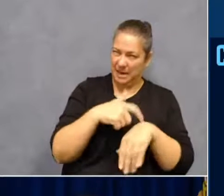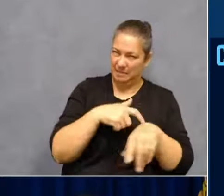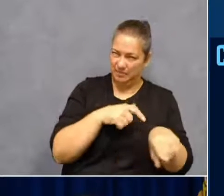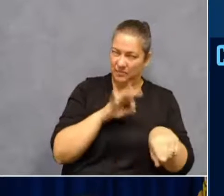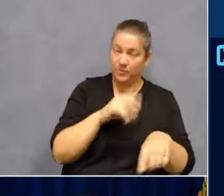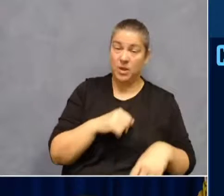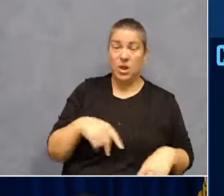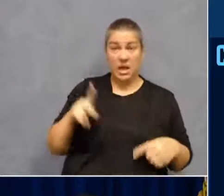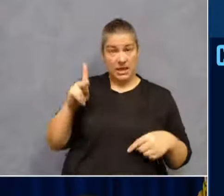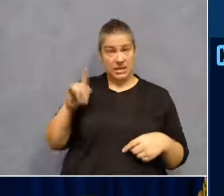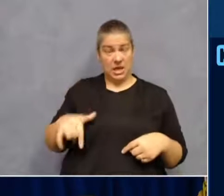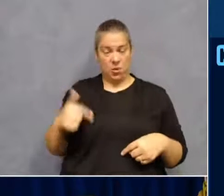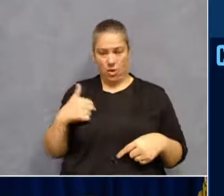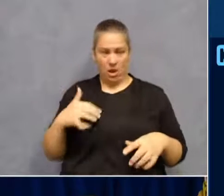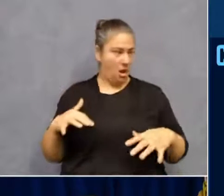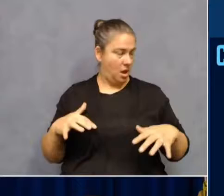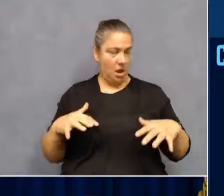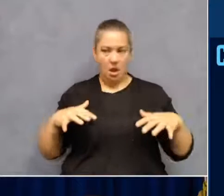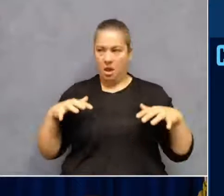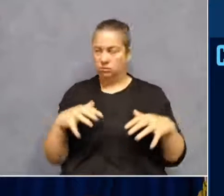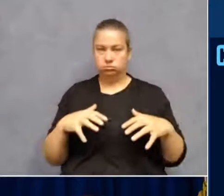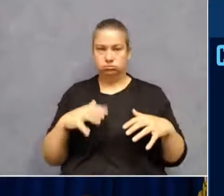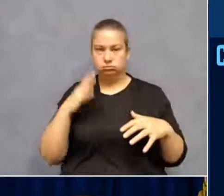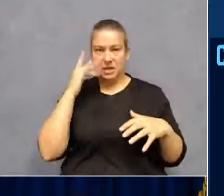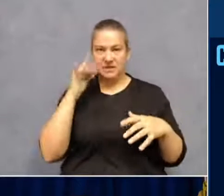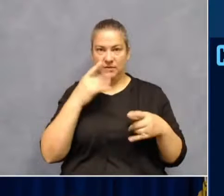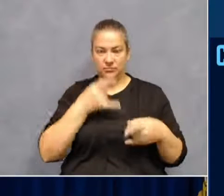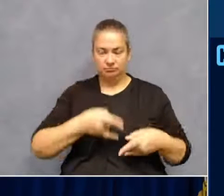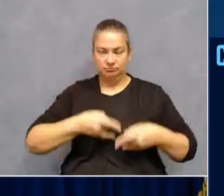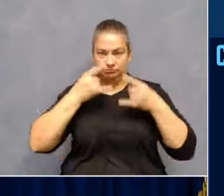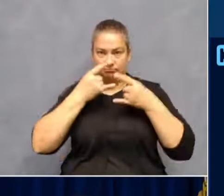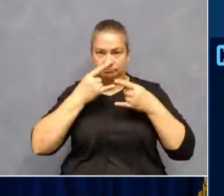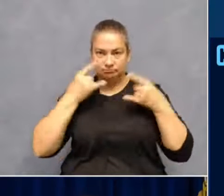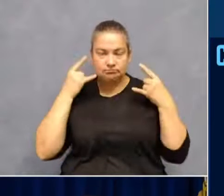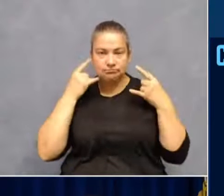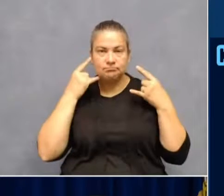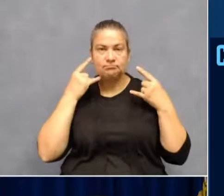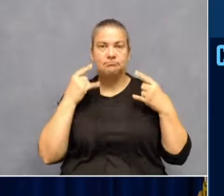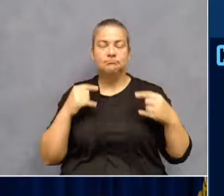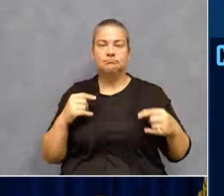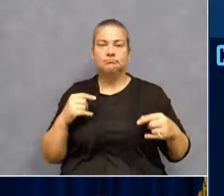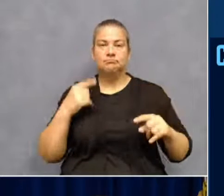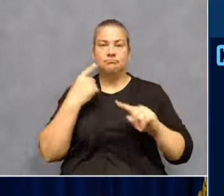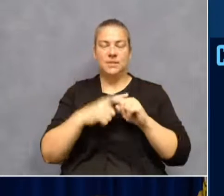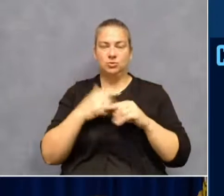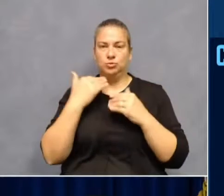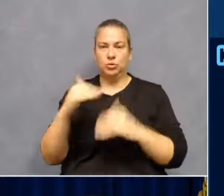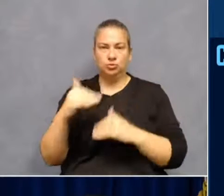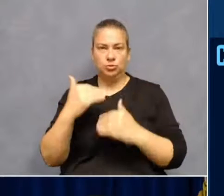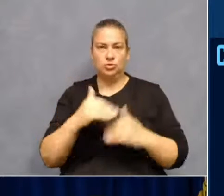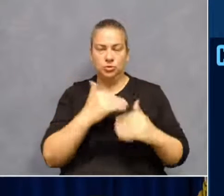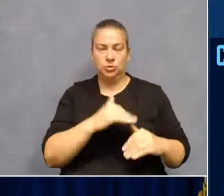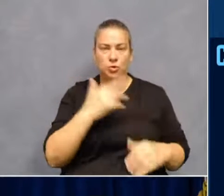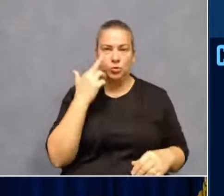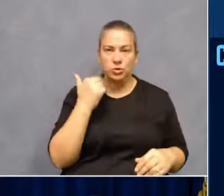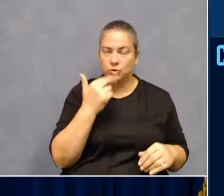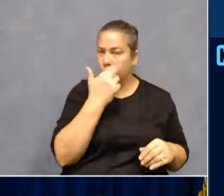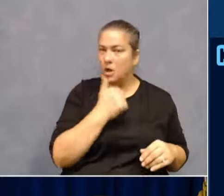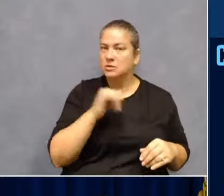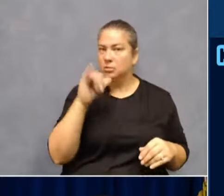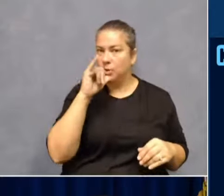time, mainly due to a mask mandate, but also temporary additional restrictions on restaurants and bars.